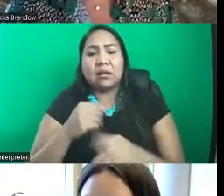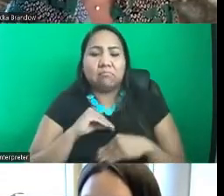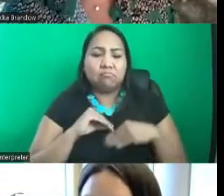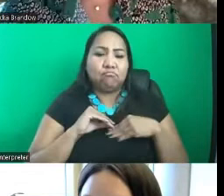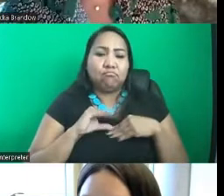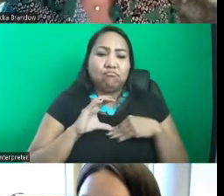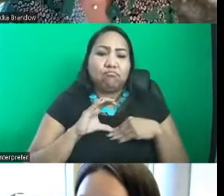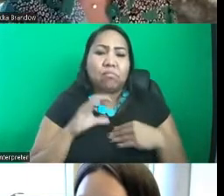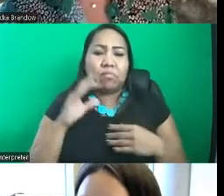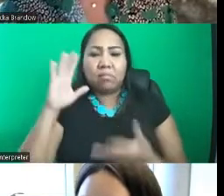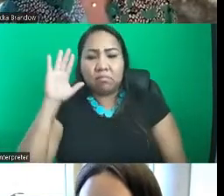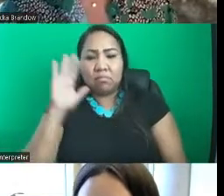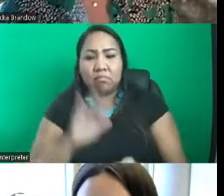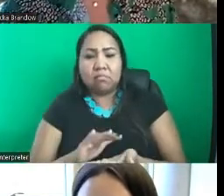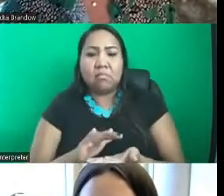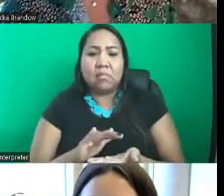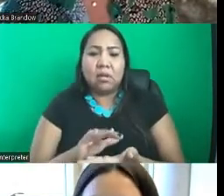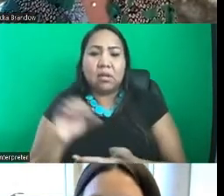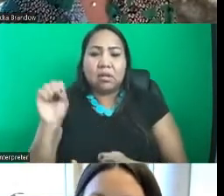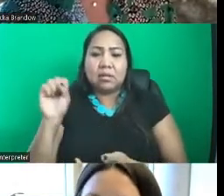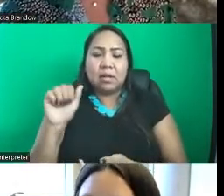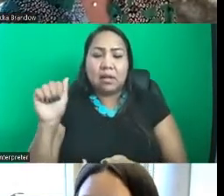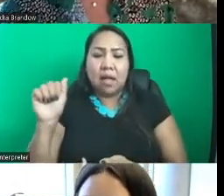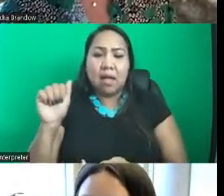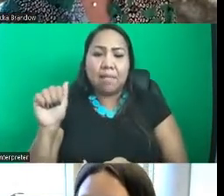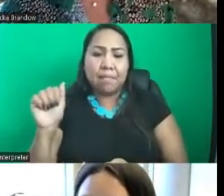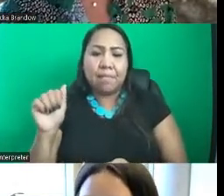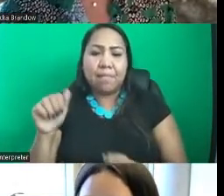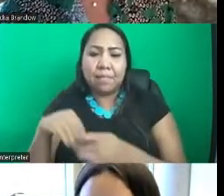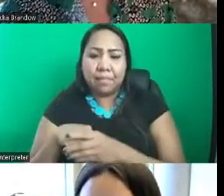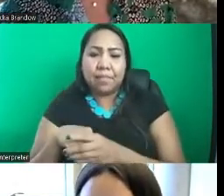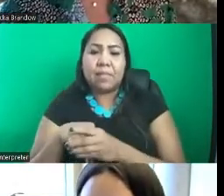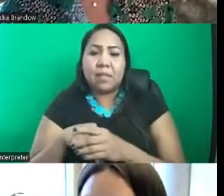Indigenous youth. Take it away, Lisa.